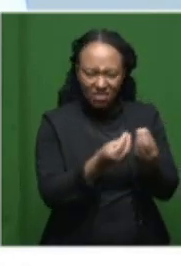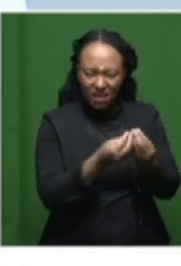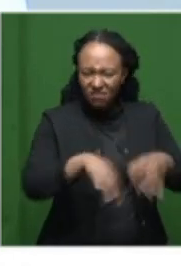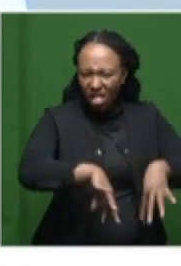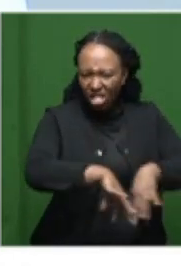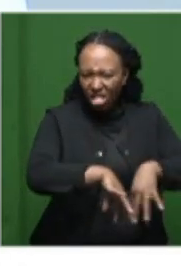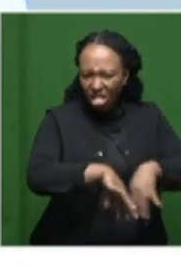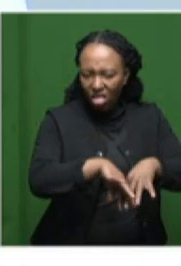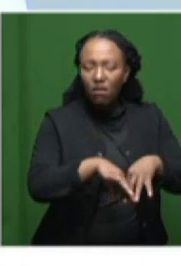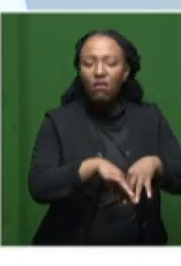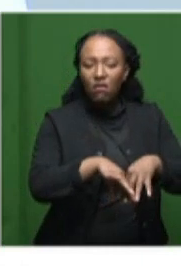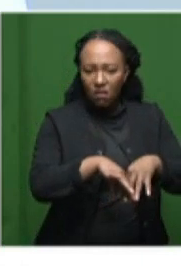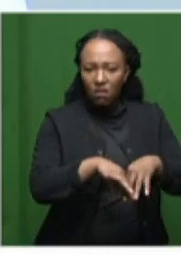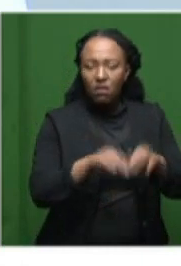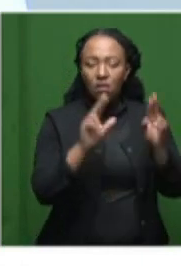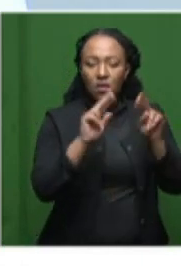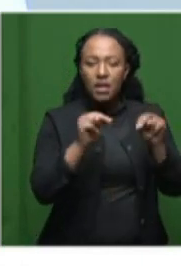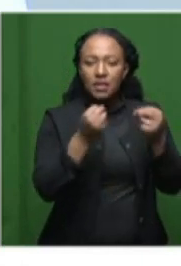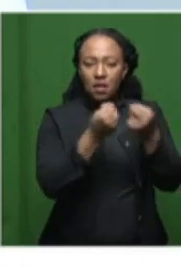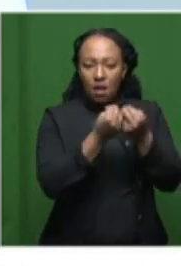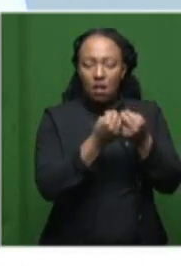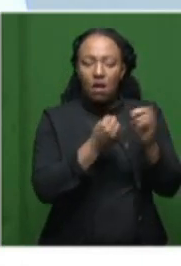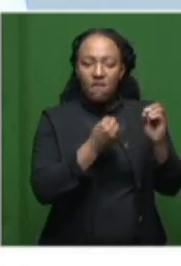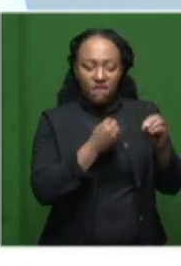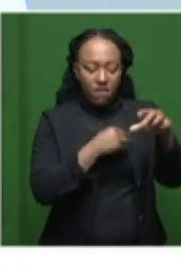national repository that is